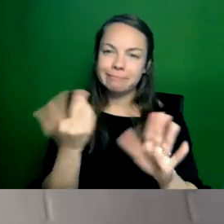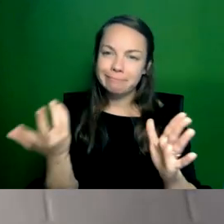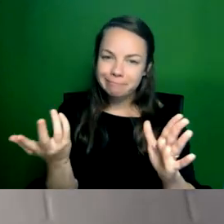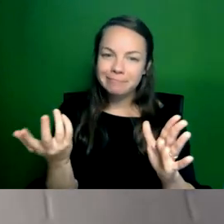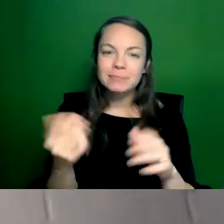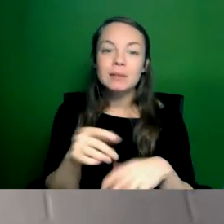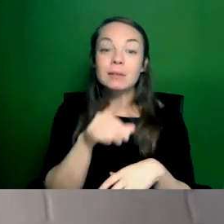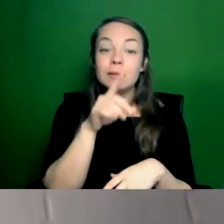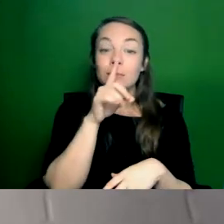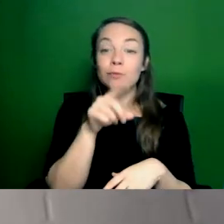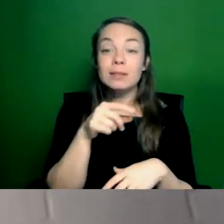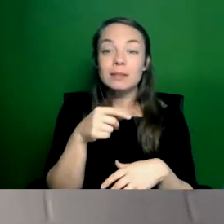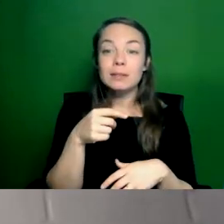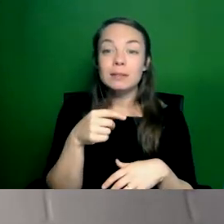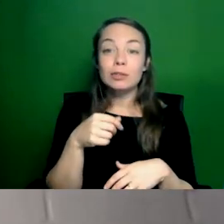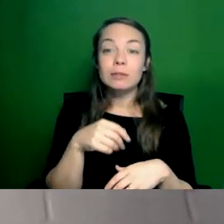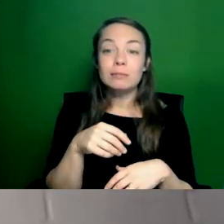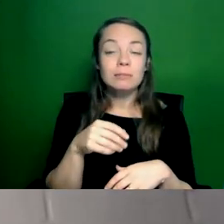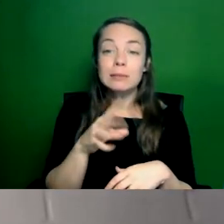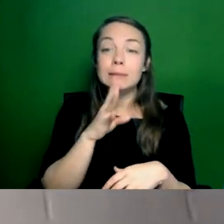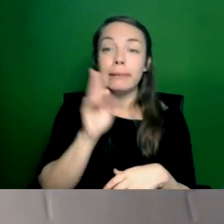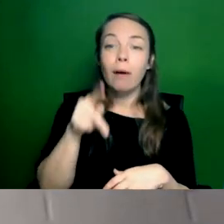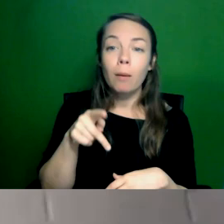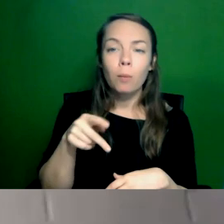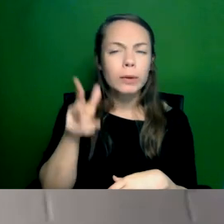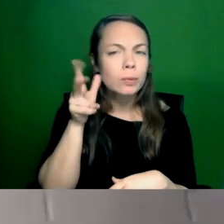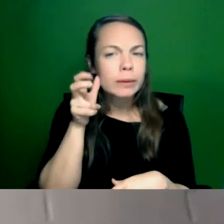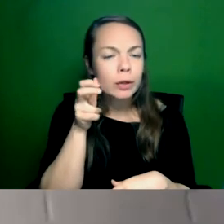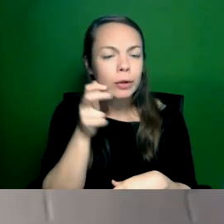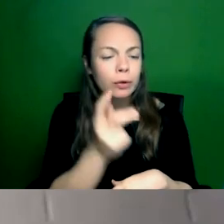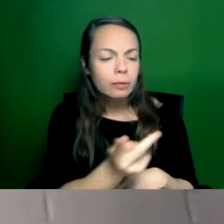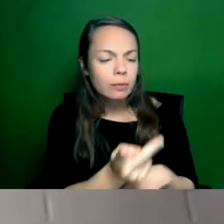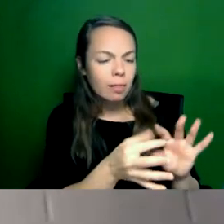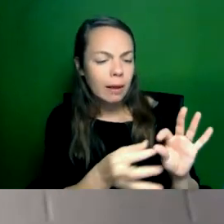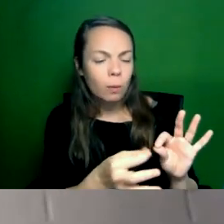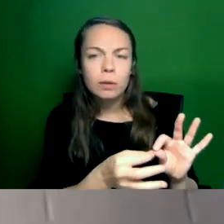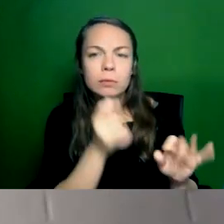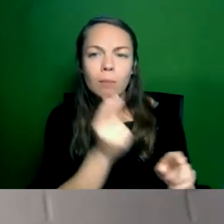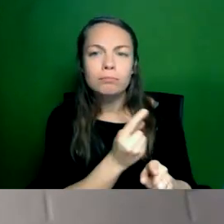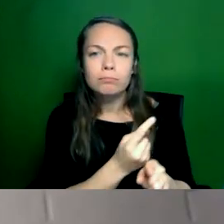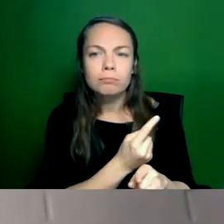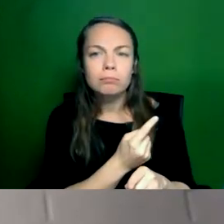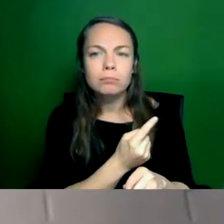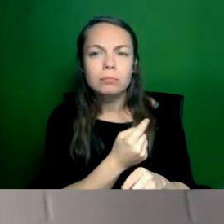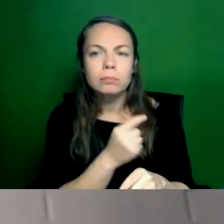up when you hear a conversation where there's language that shouldn't be used